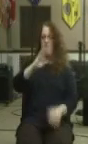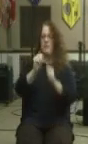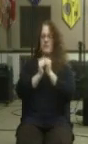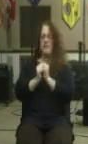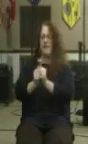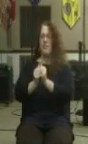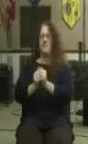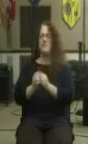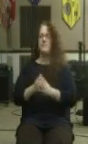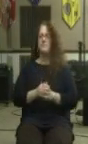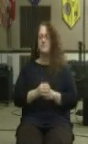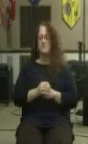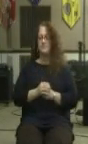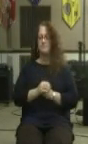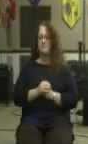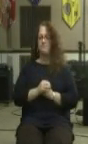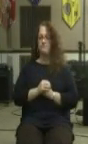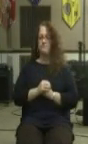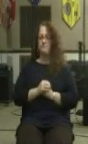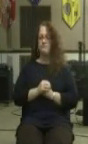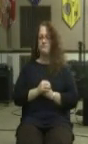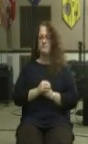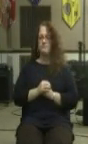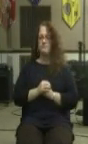God together.